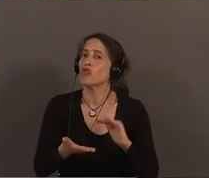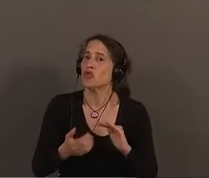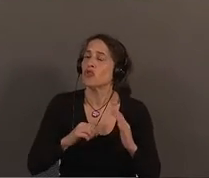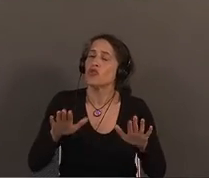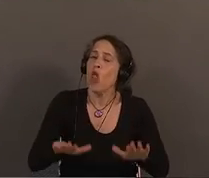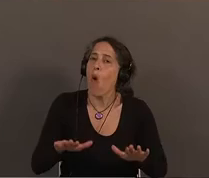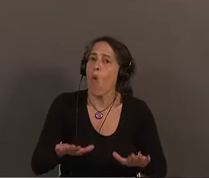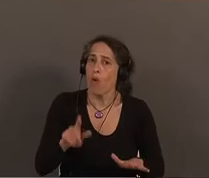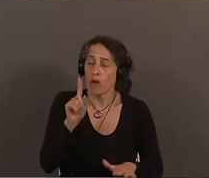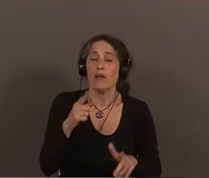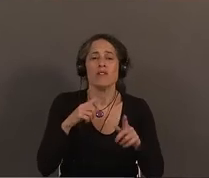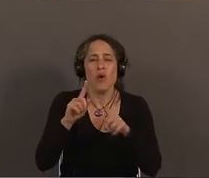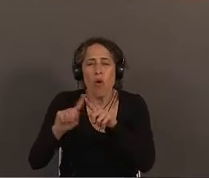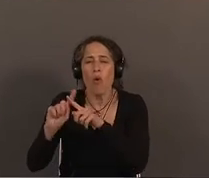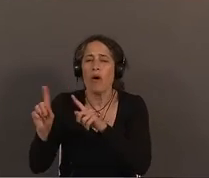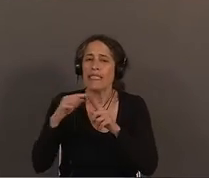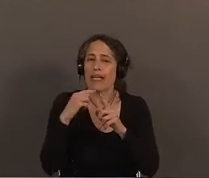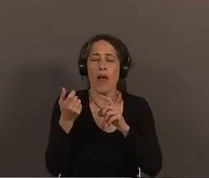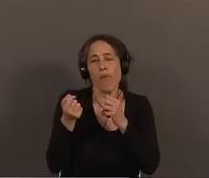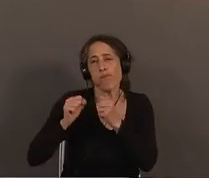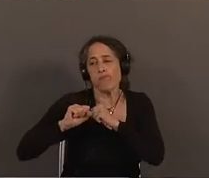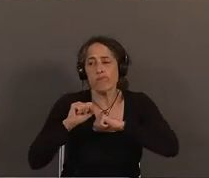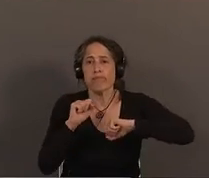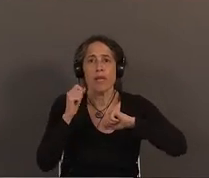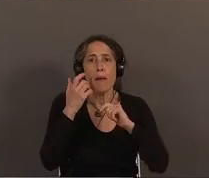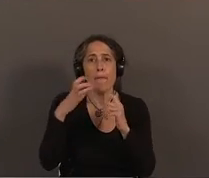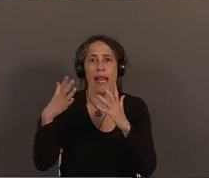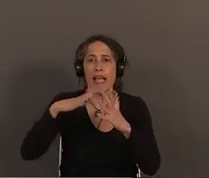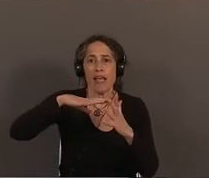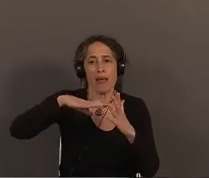regulatory intervention, not necessarily a new legislation, but certainly